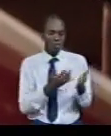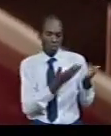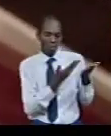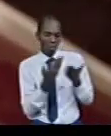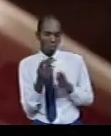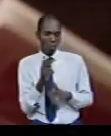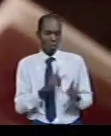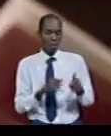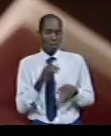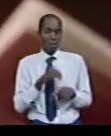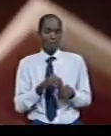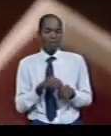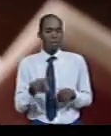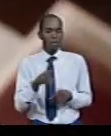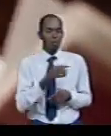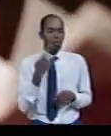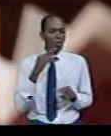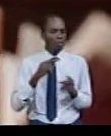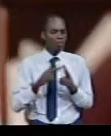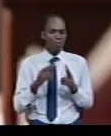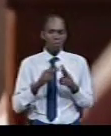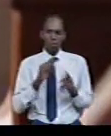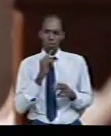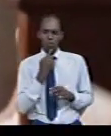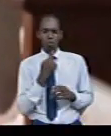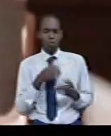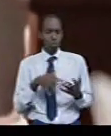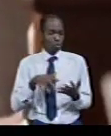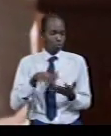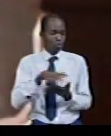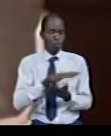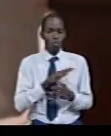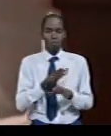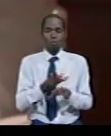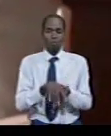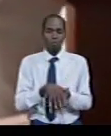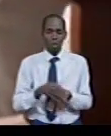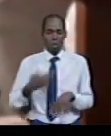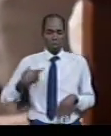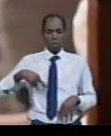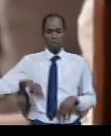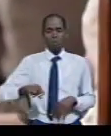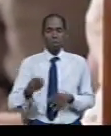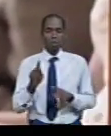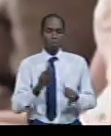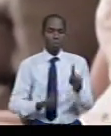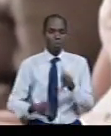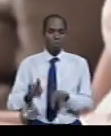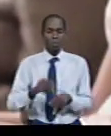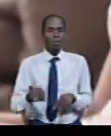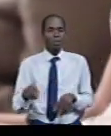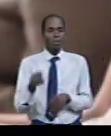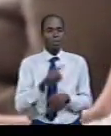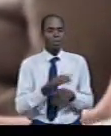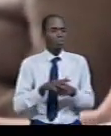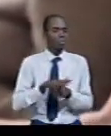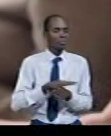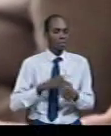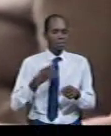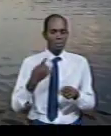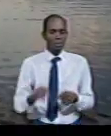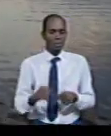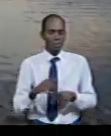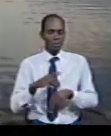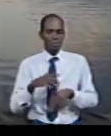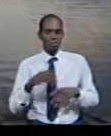in. They were very zealous, those Pharisees, those religious people. They compass sea and land. They